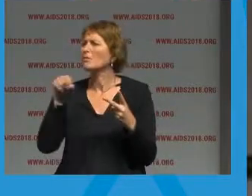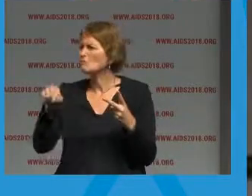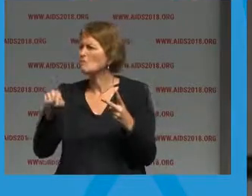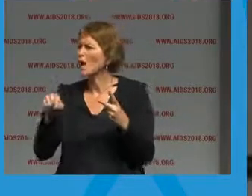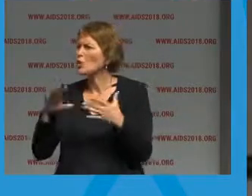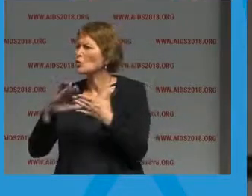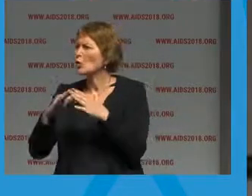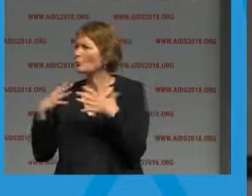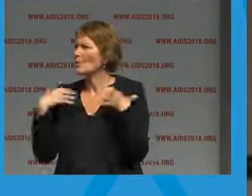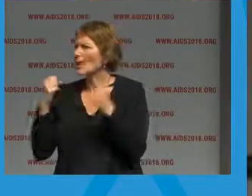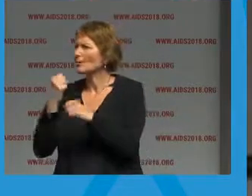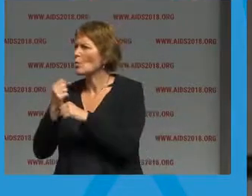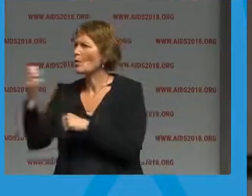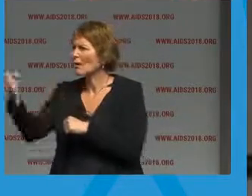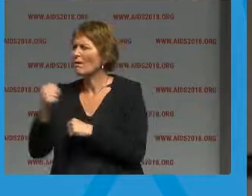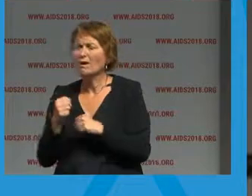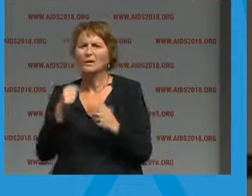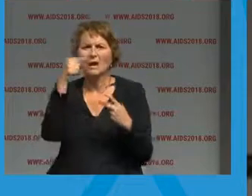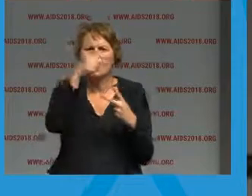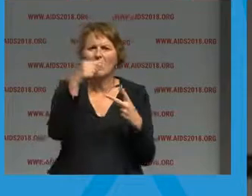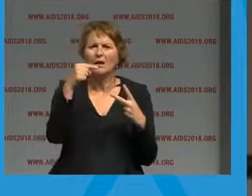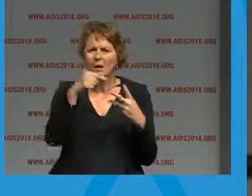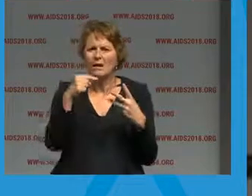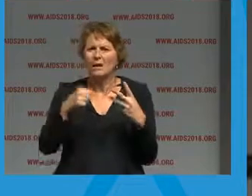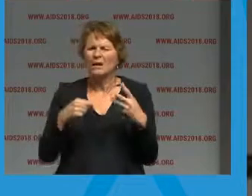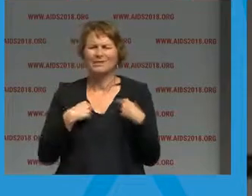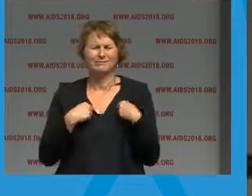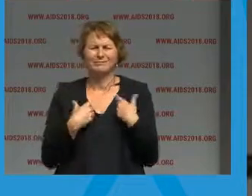You know, these ludicrous